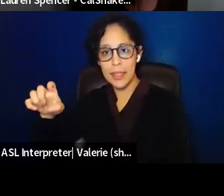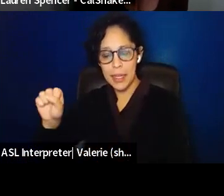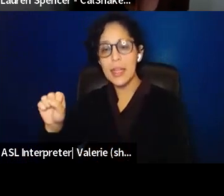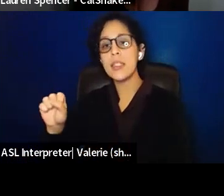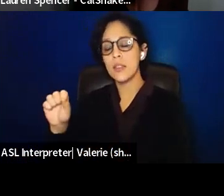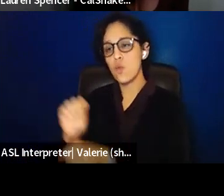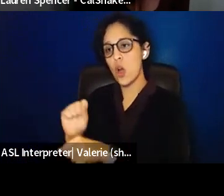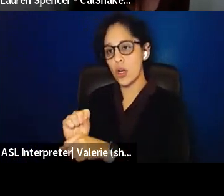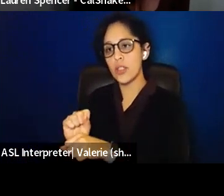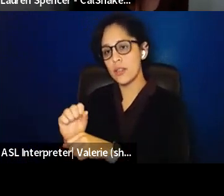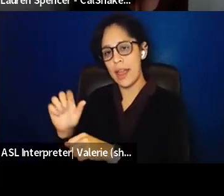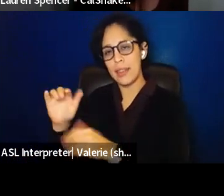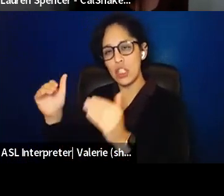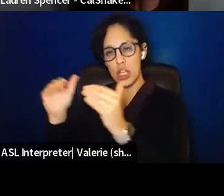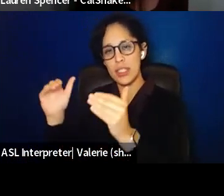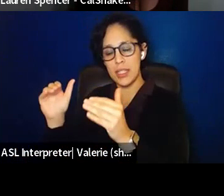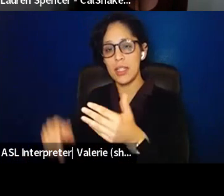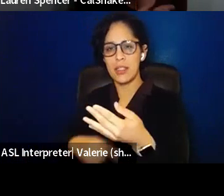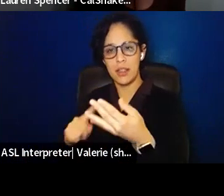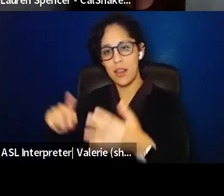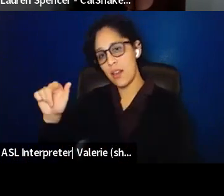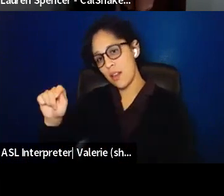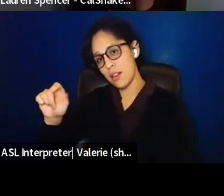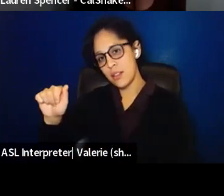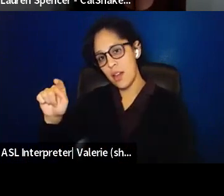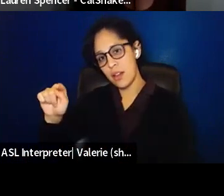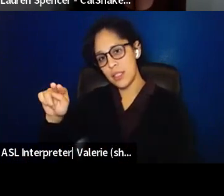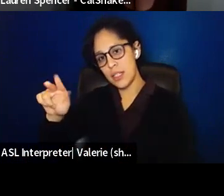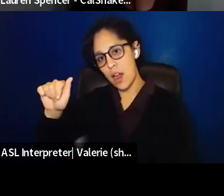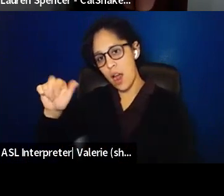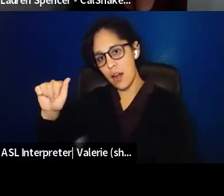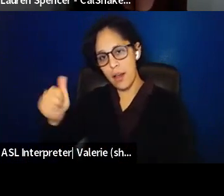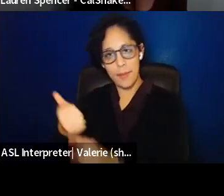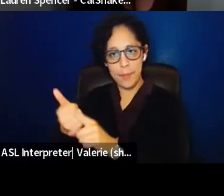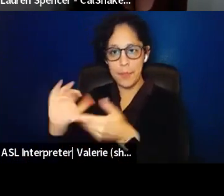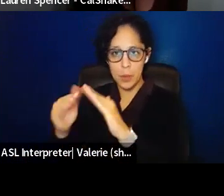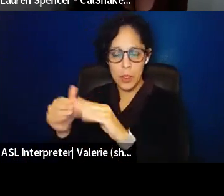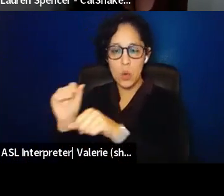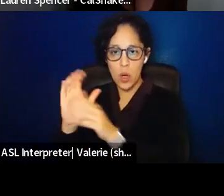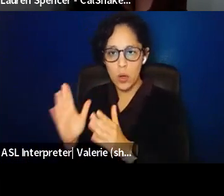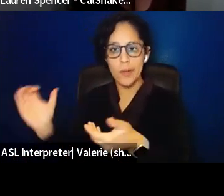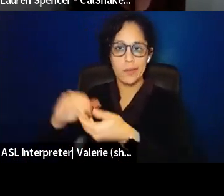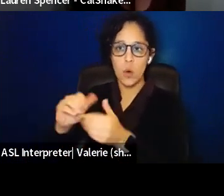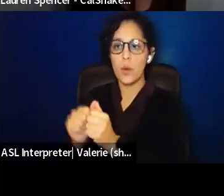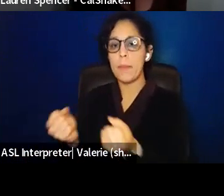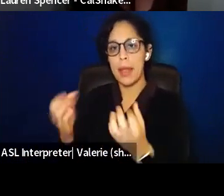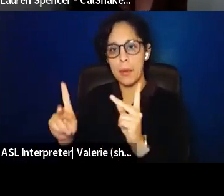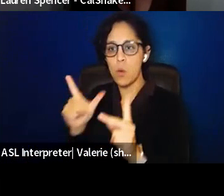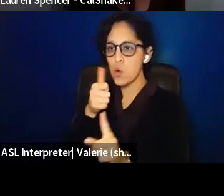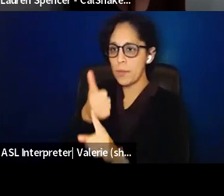And Tatiana Chatterjee, who is also a community worker and who works a lot with incarcerated folks around art